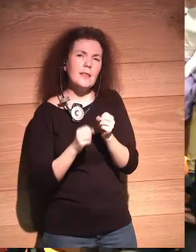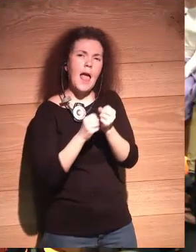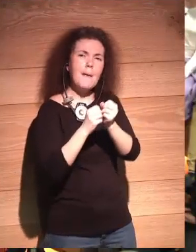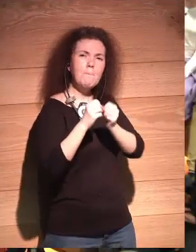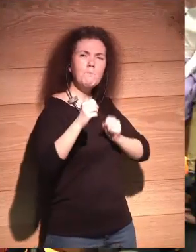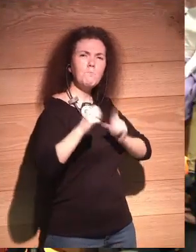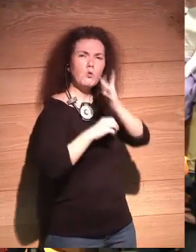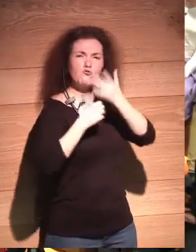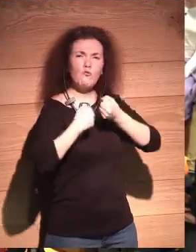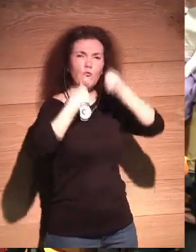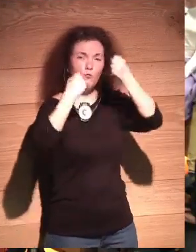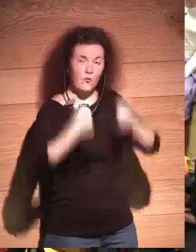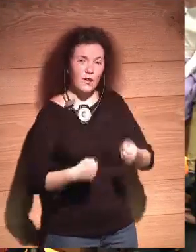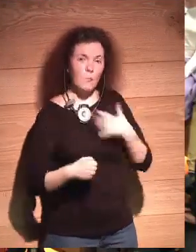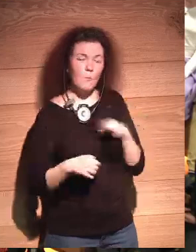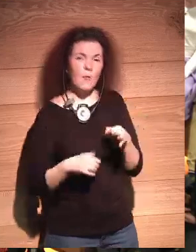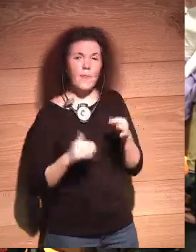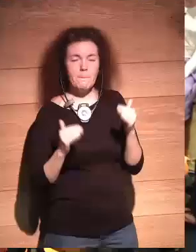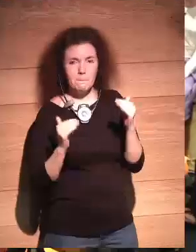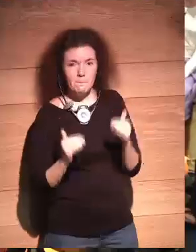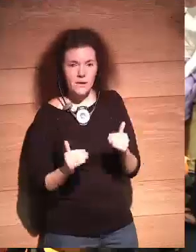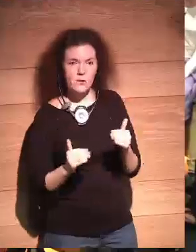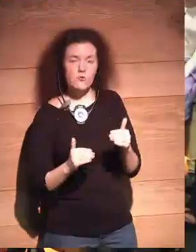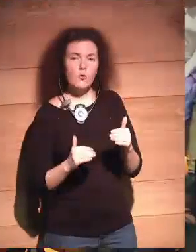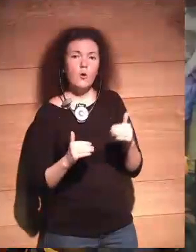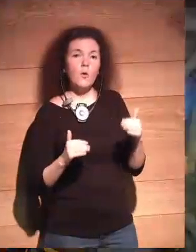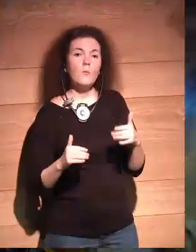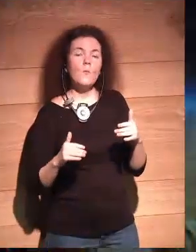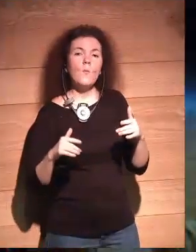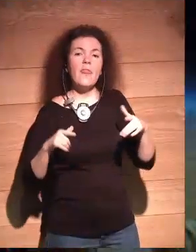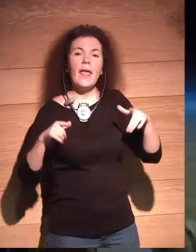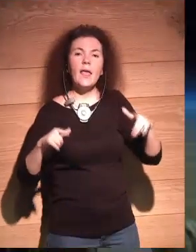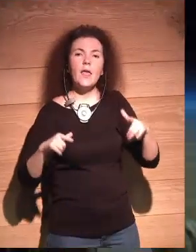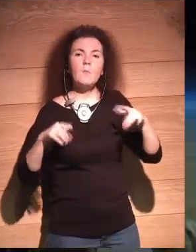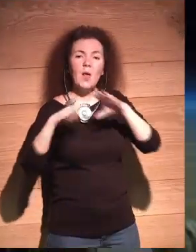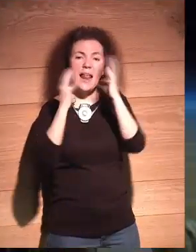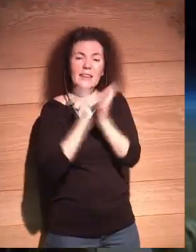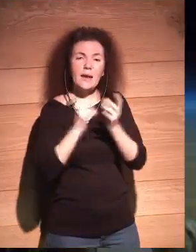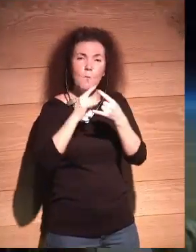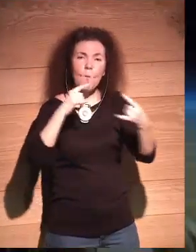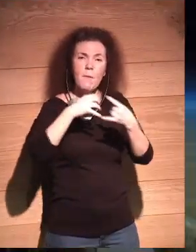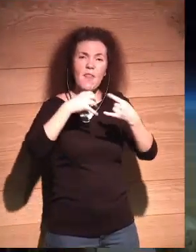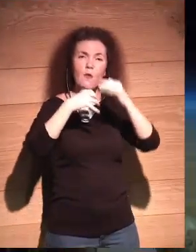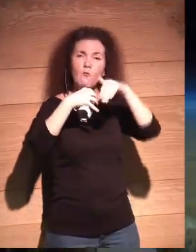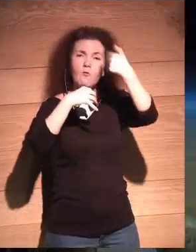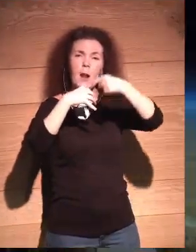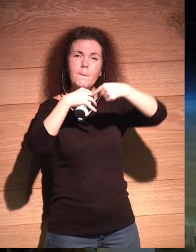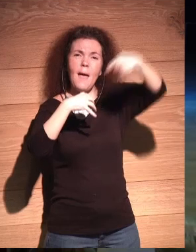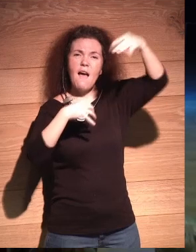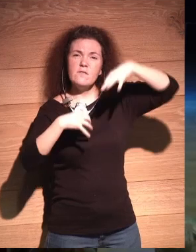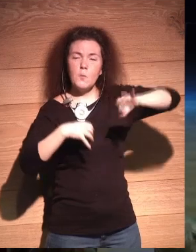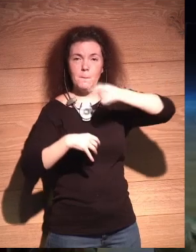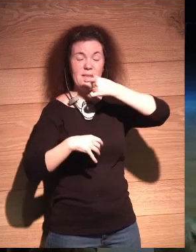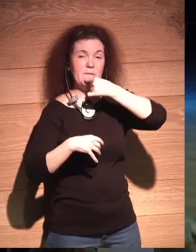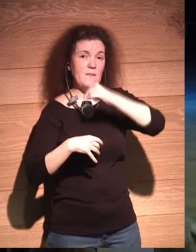move the equipment above gravity and then just drive off. So it is very efficient